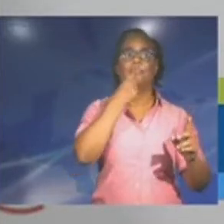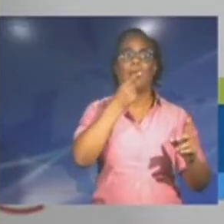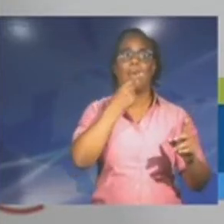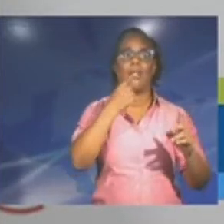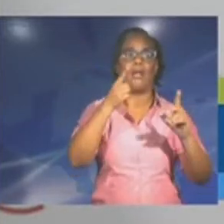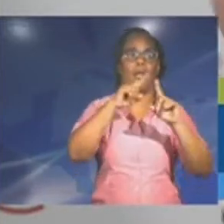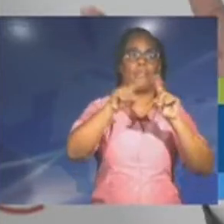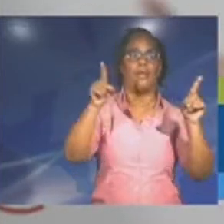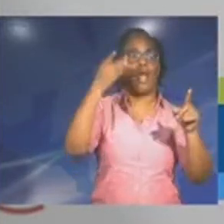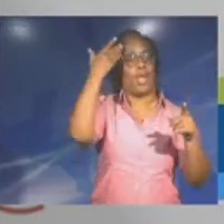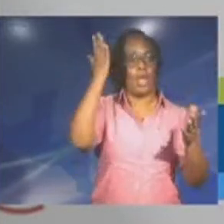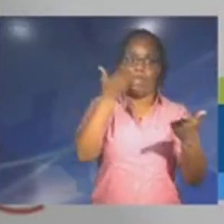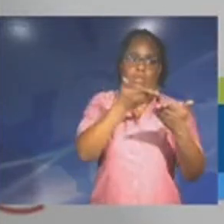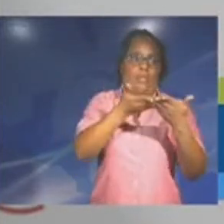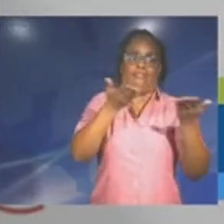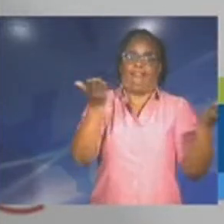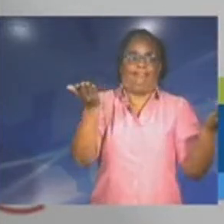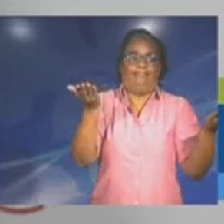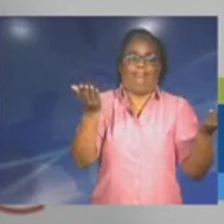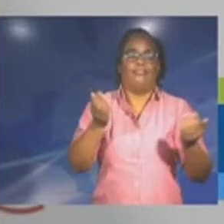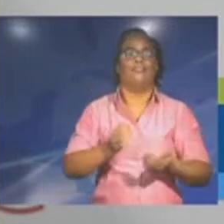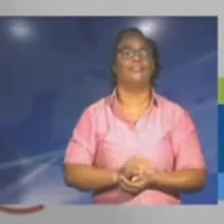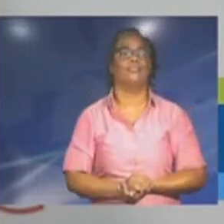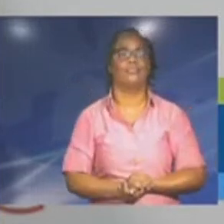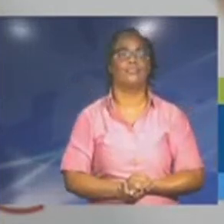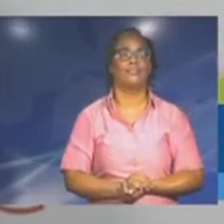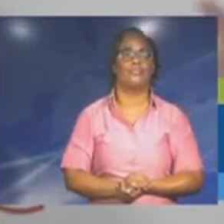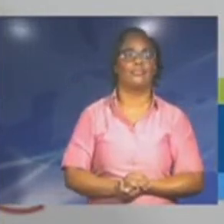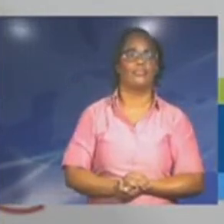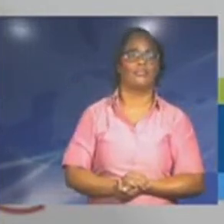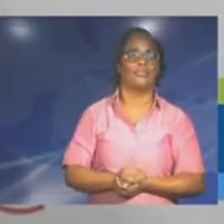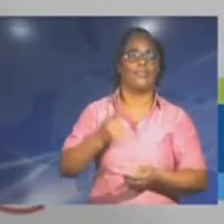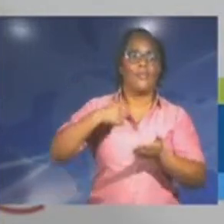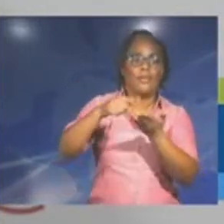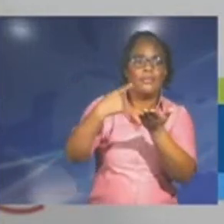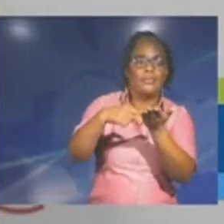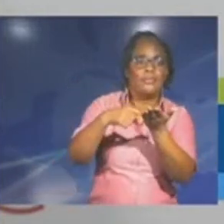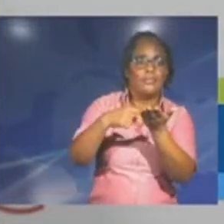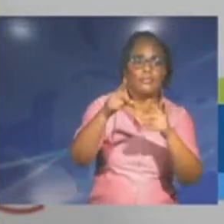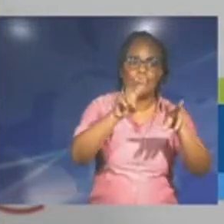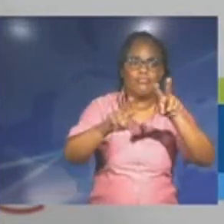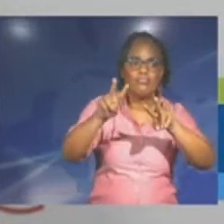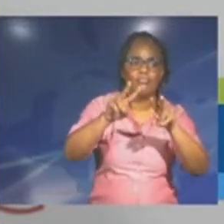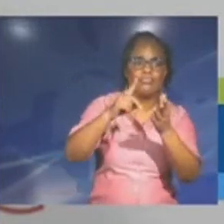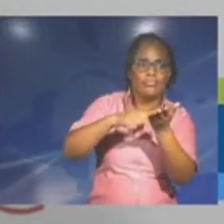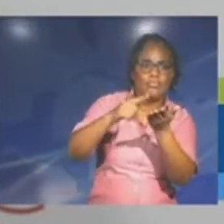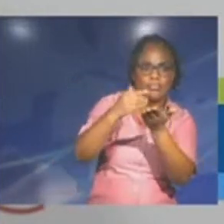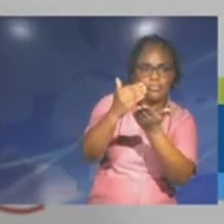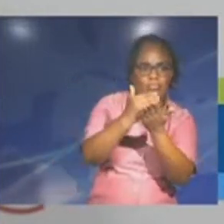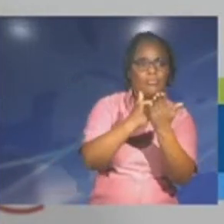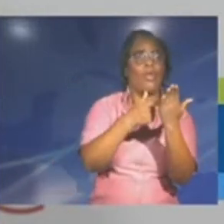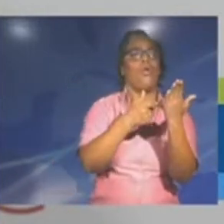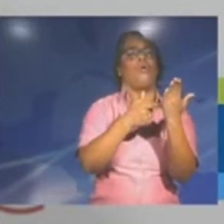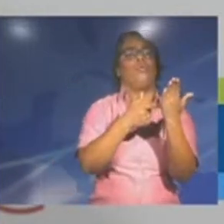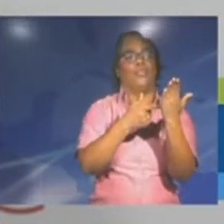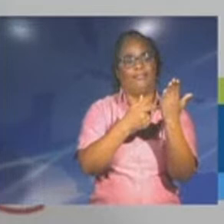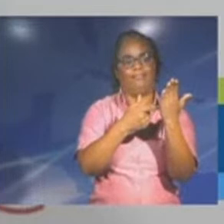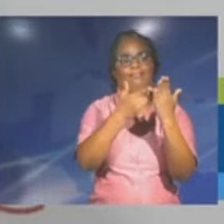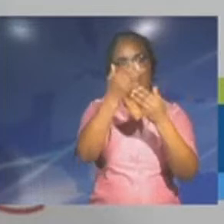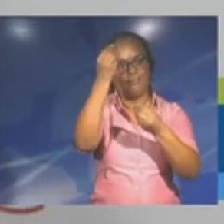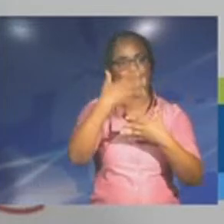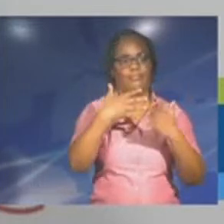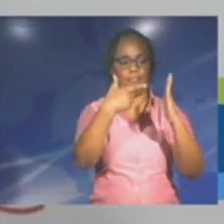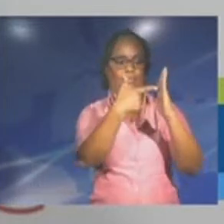so far, from literature and desk reviews, the situation analysis shows that